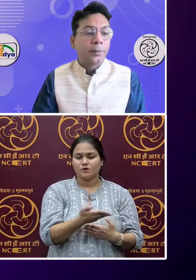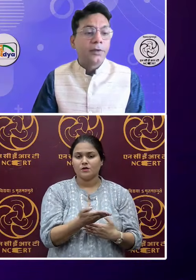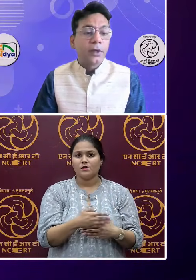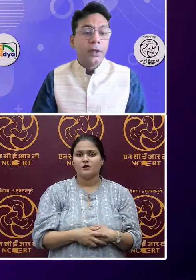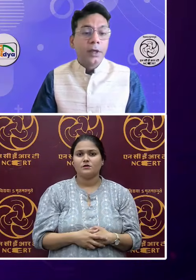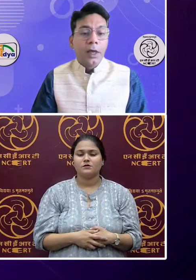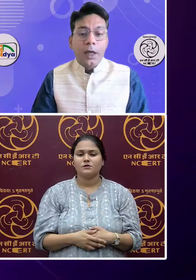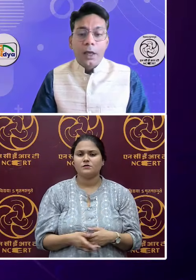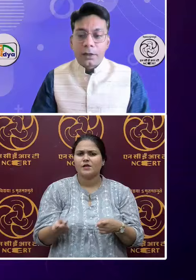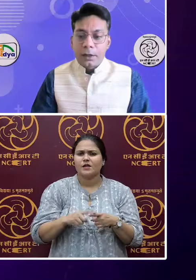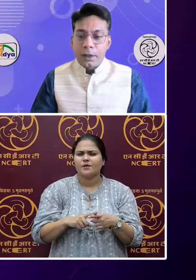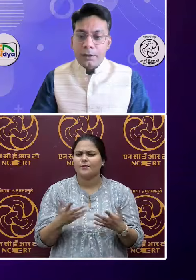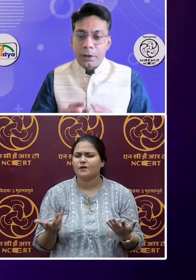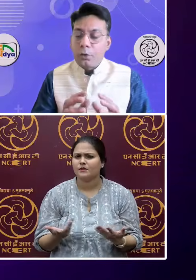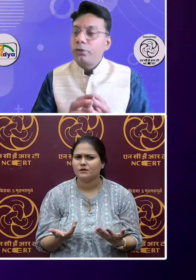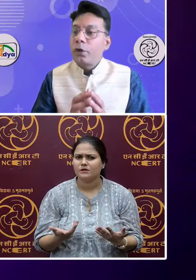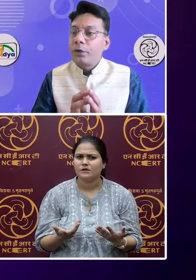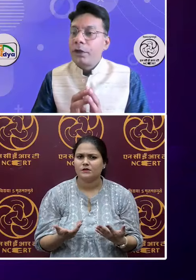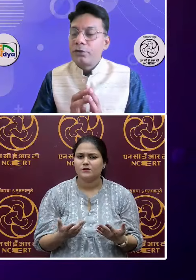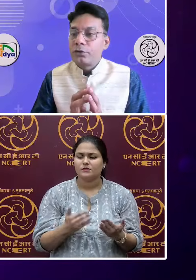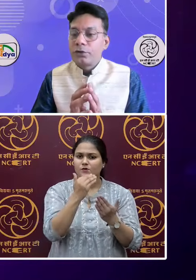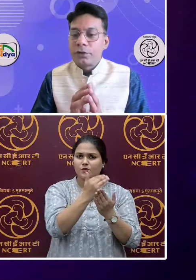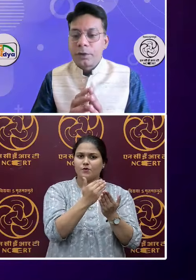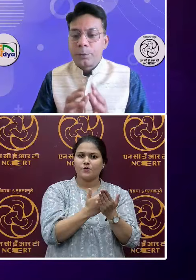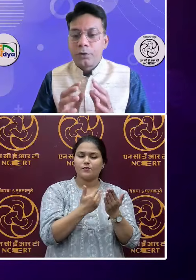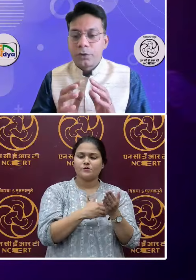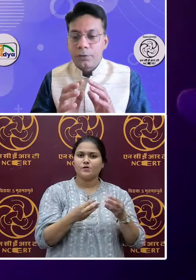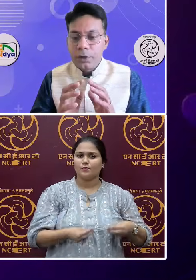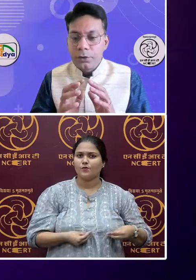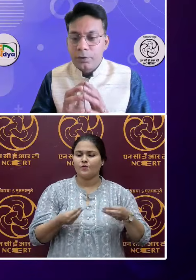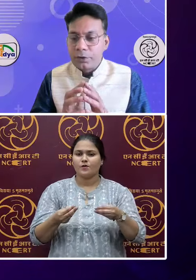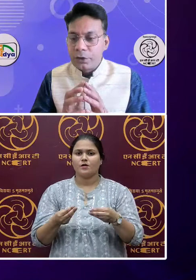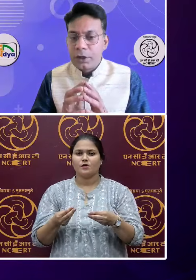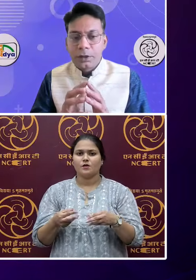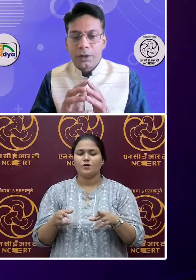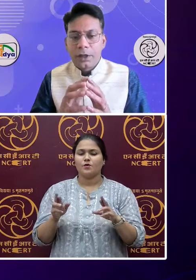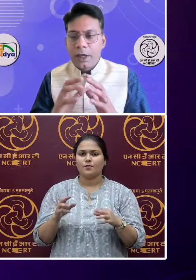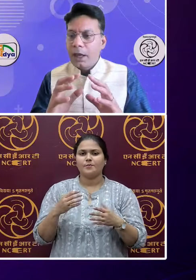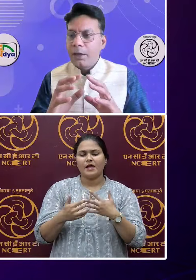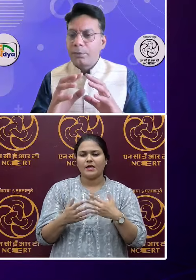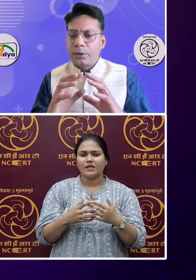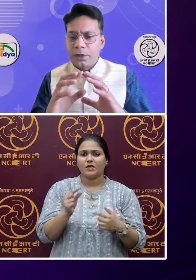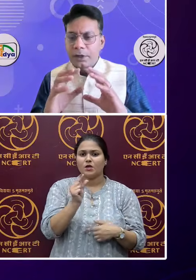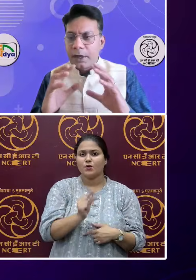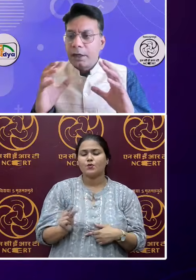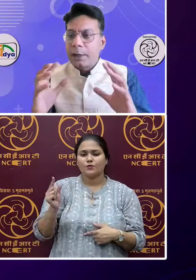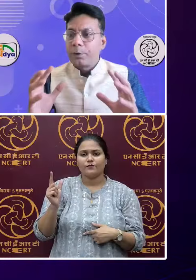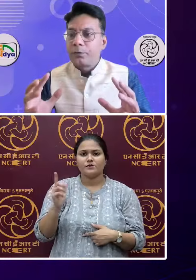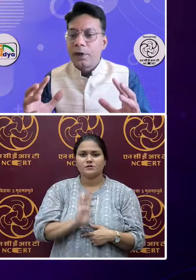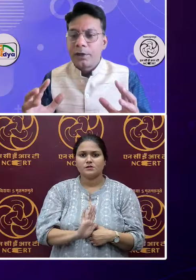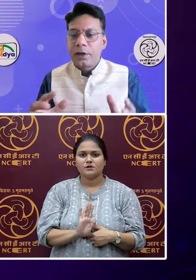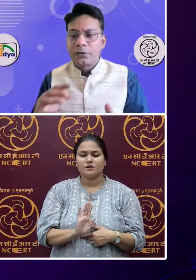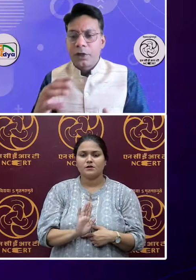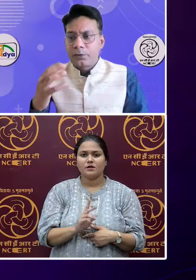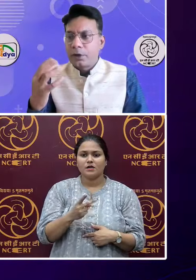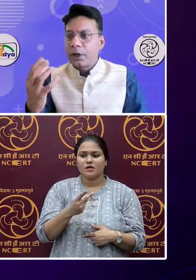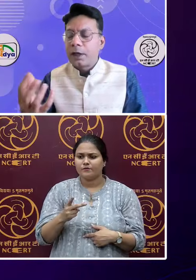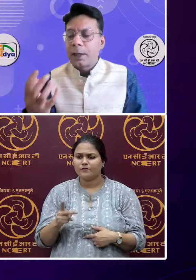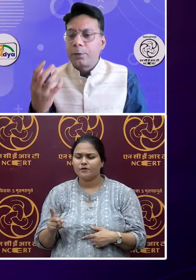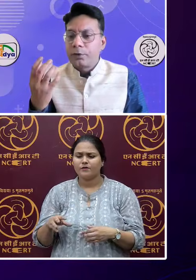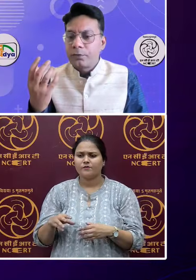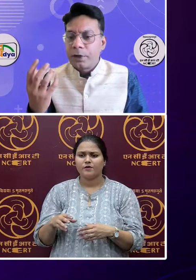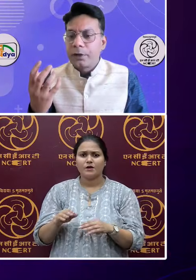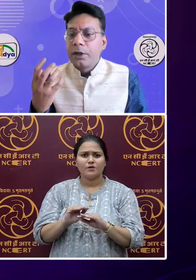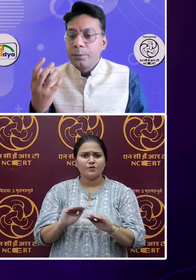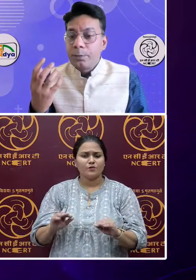what happens? The course offering institution, suppose one university, they have certain type of learners, they have certain